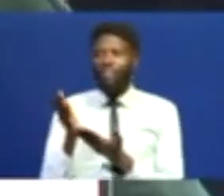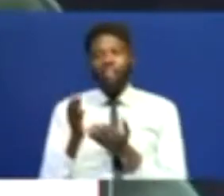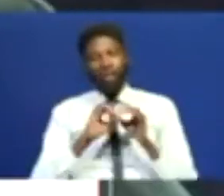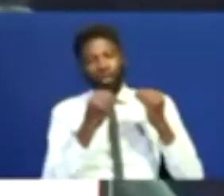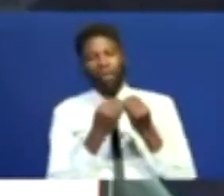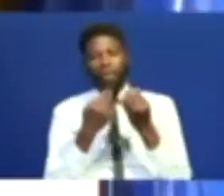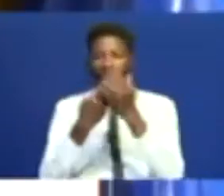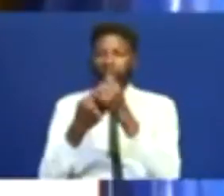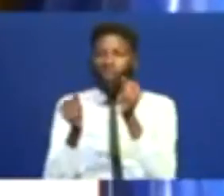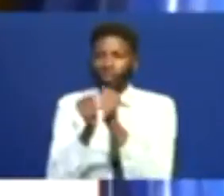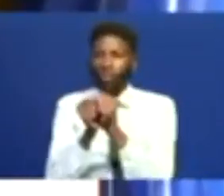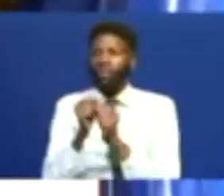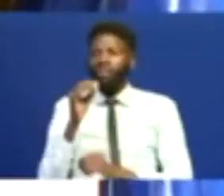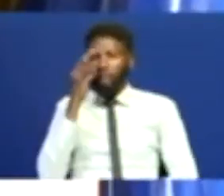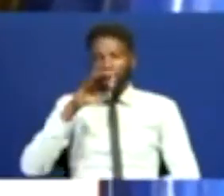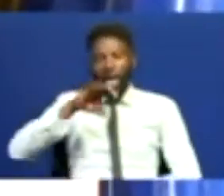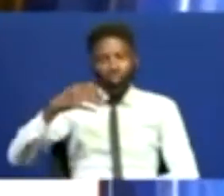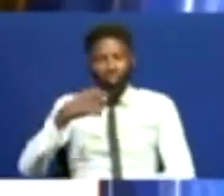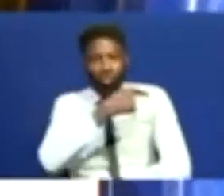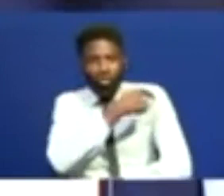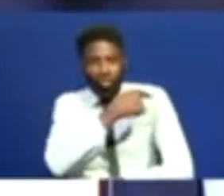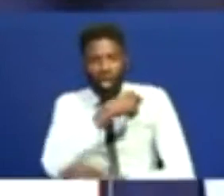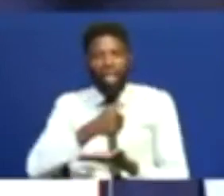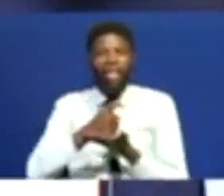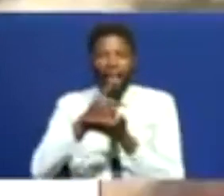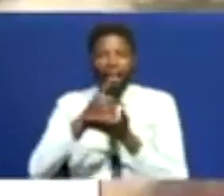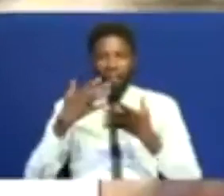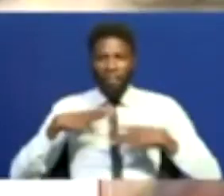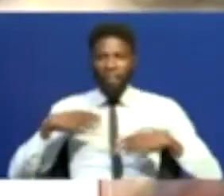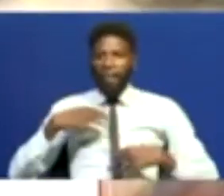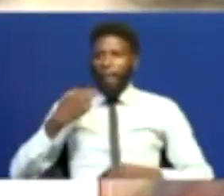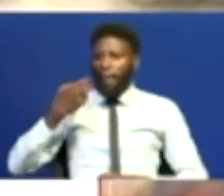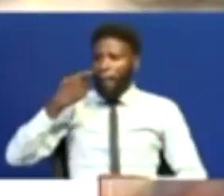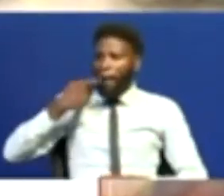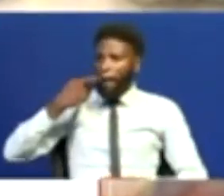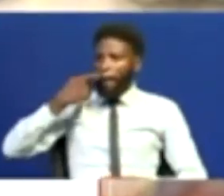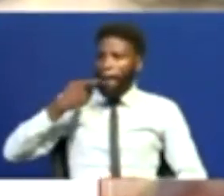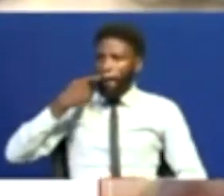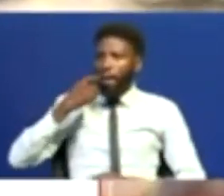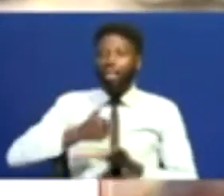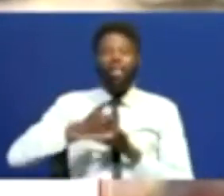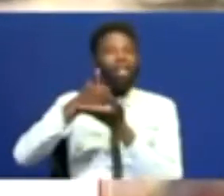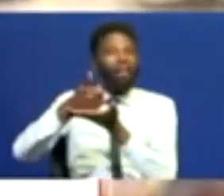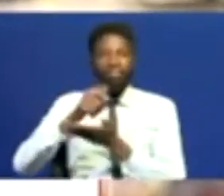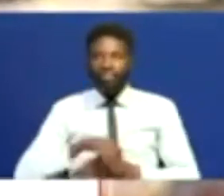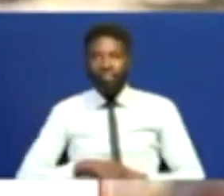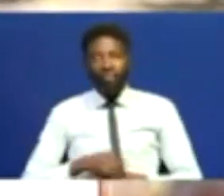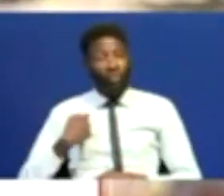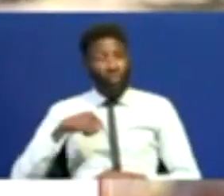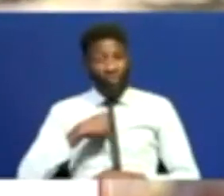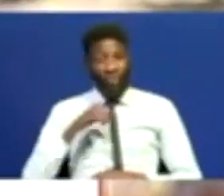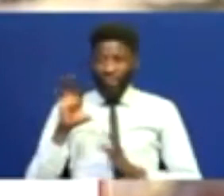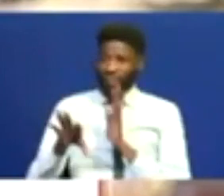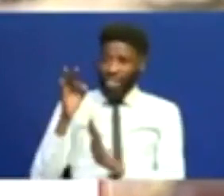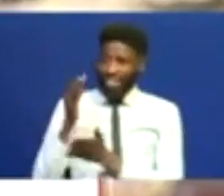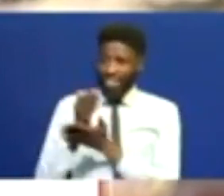to bring back smiles to a group of patients with cleft lips in the region. We have found that there are children down there who require surgical services,